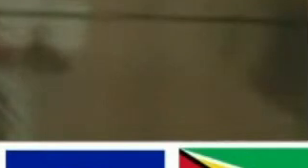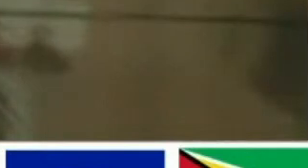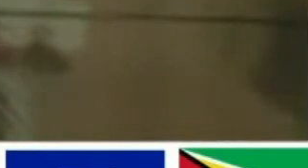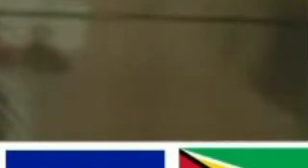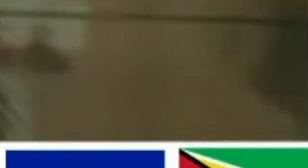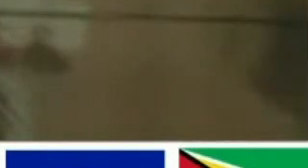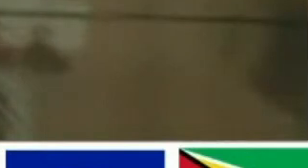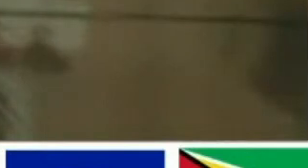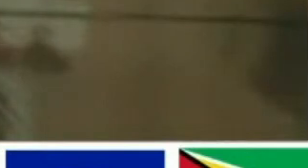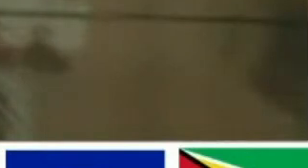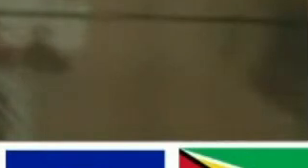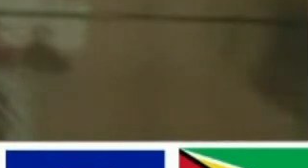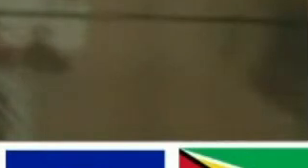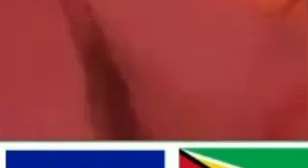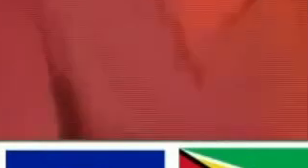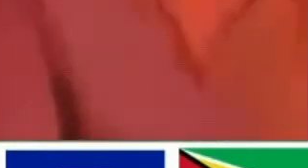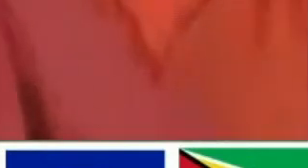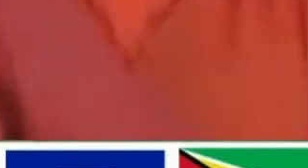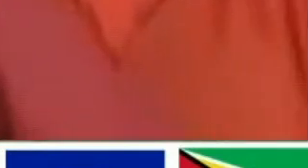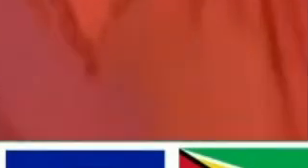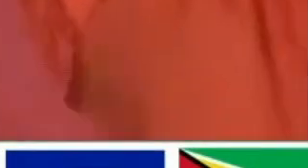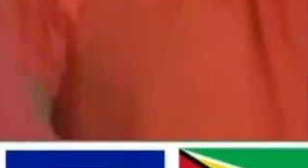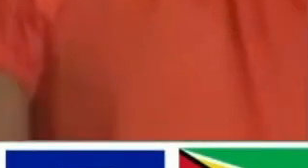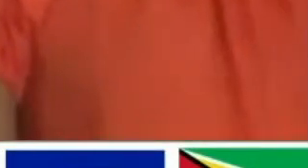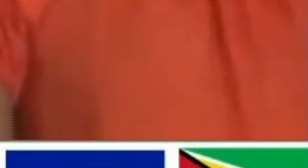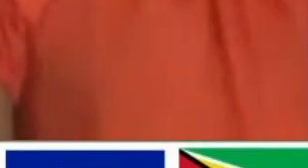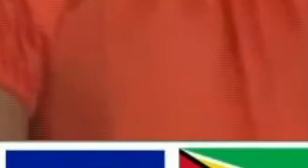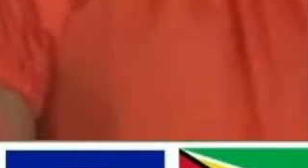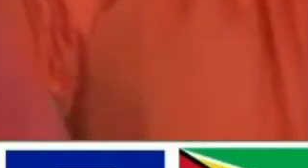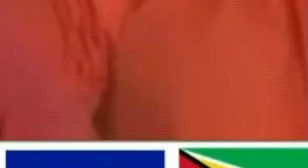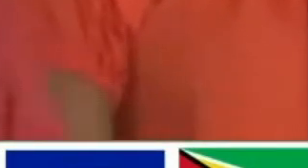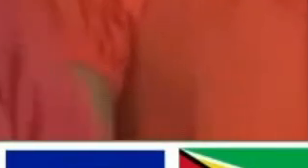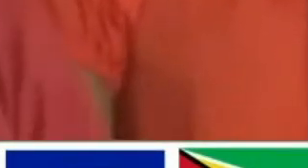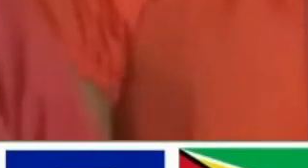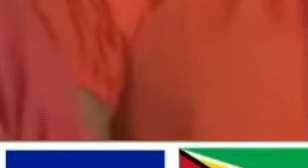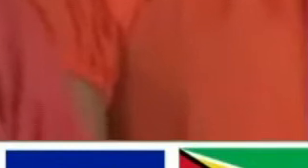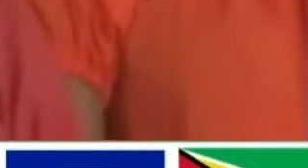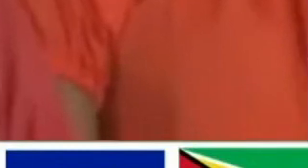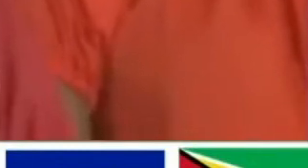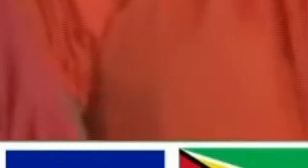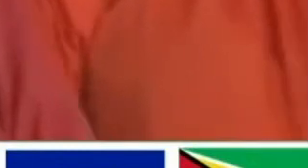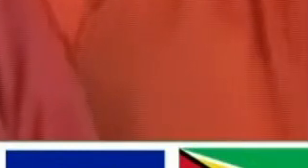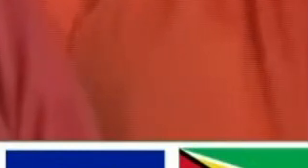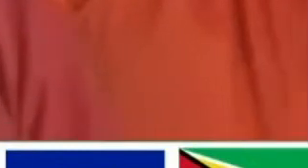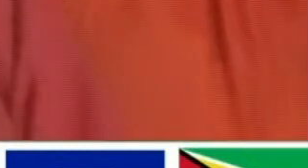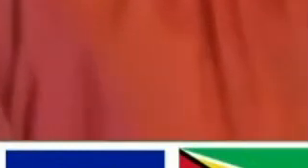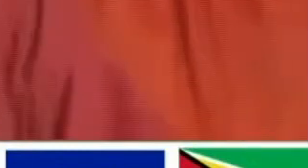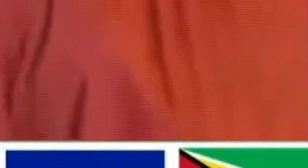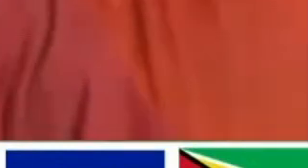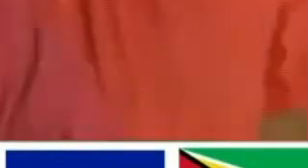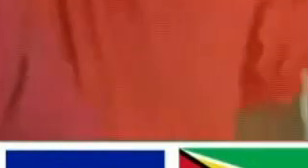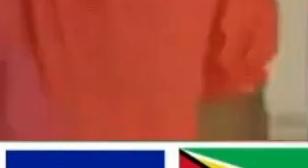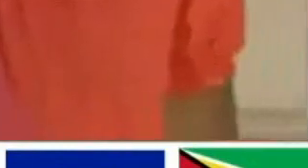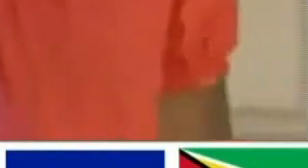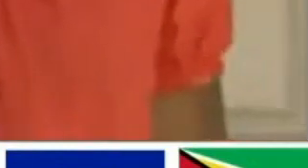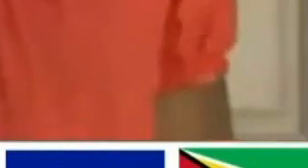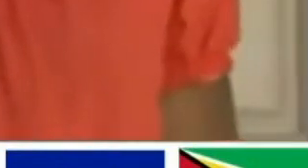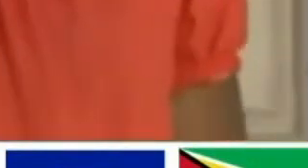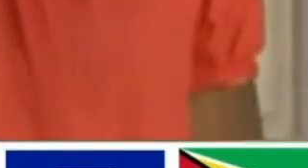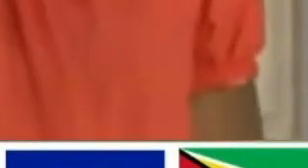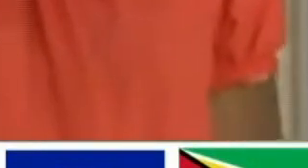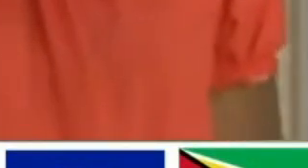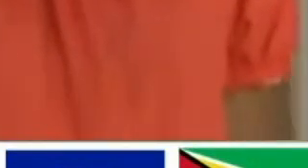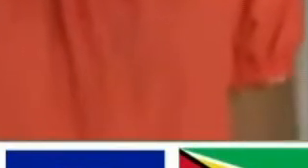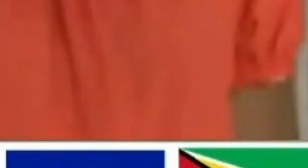selling. It grows fast, how long we couldn't stop, and from that